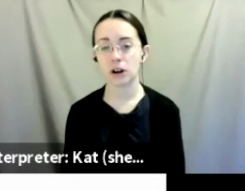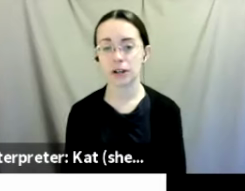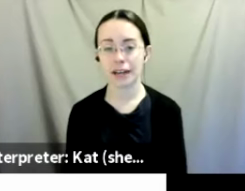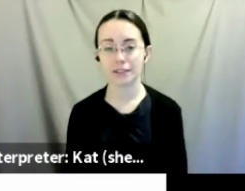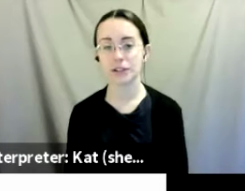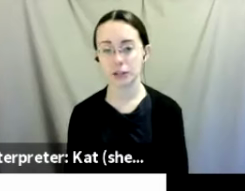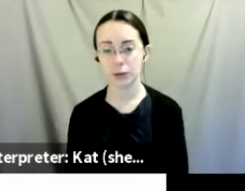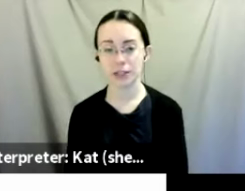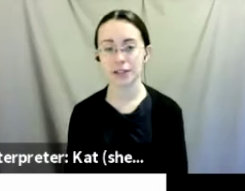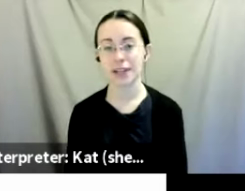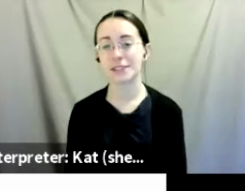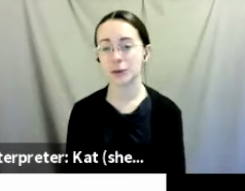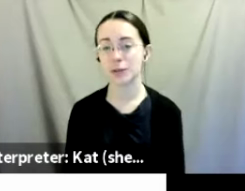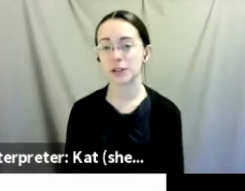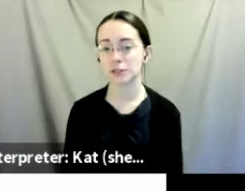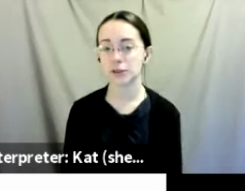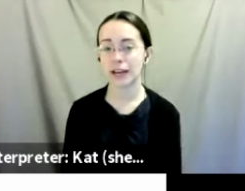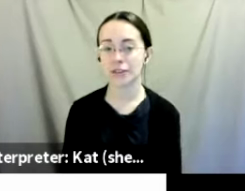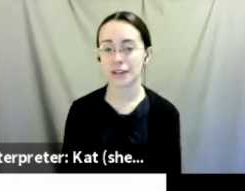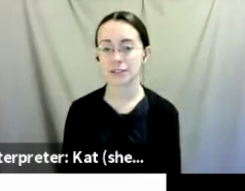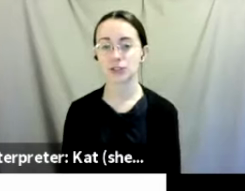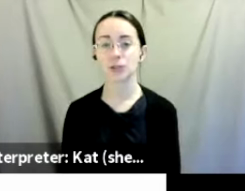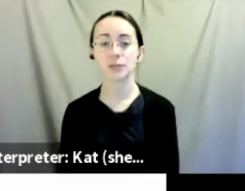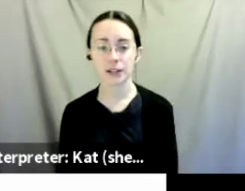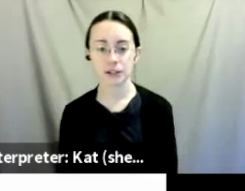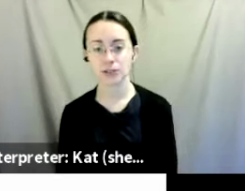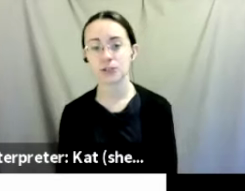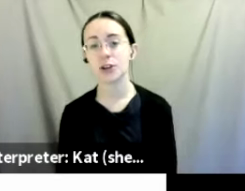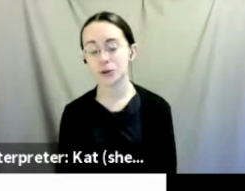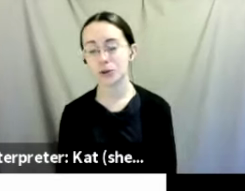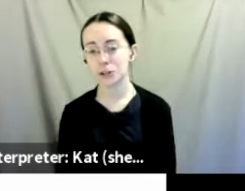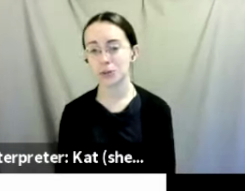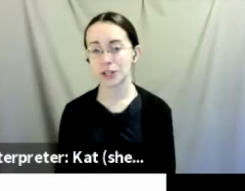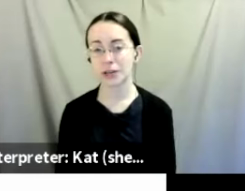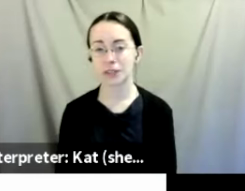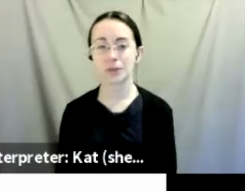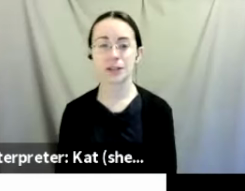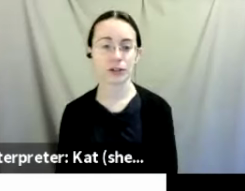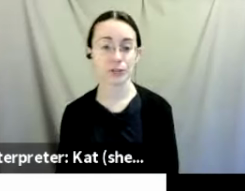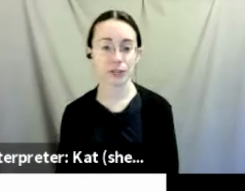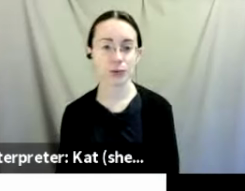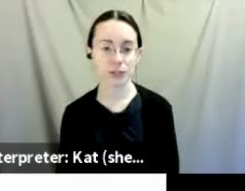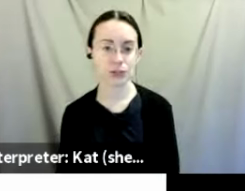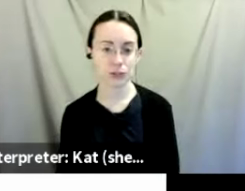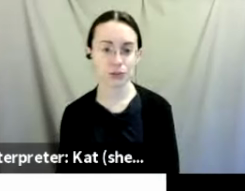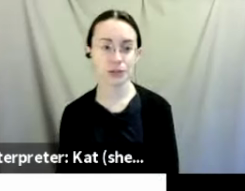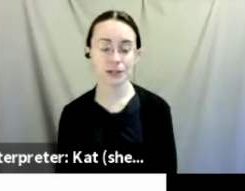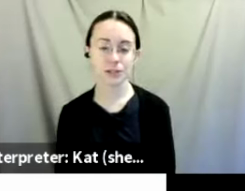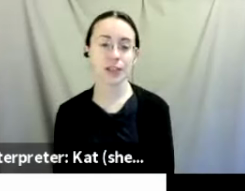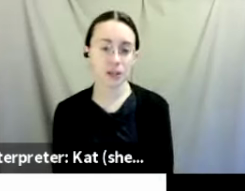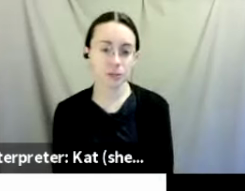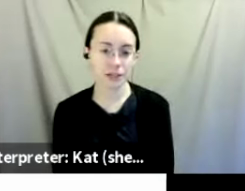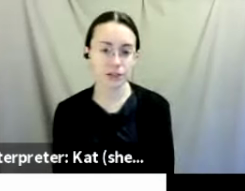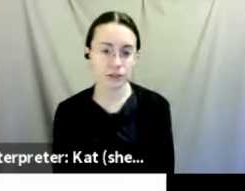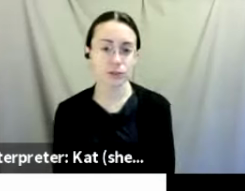as long as hearing women. And deaf women also don't have access to providers who can communicate with them in their native language.